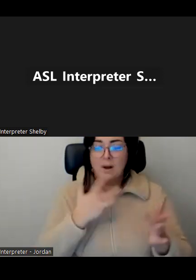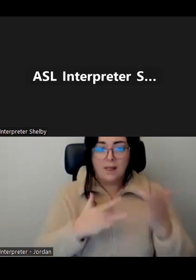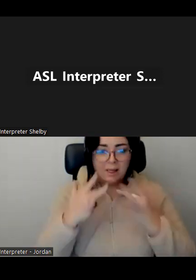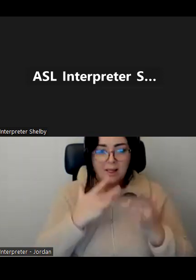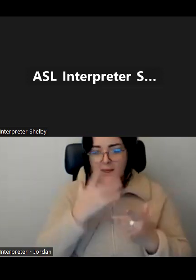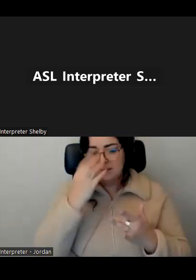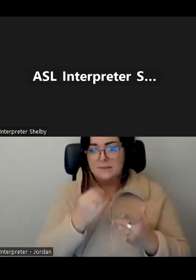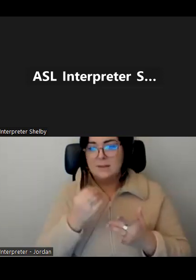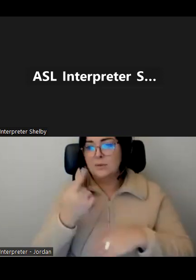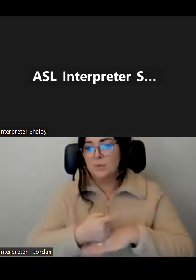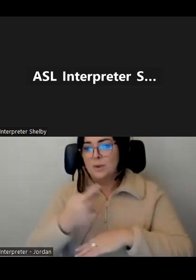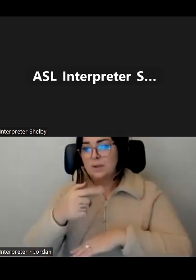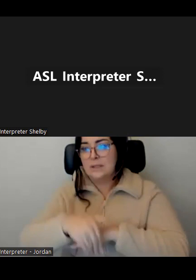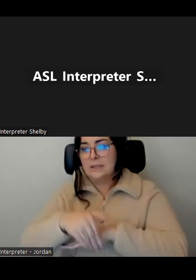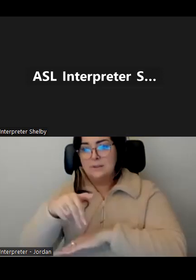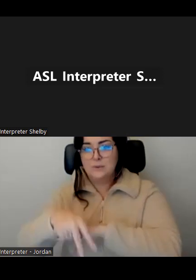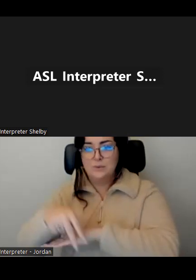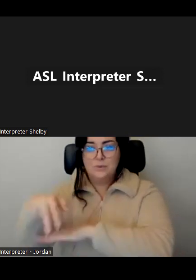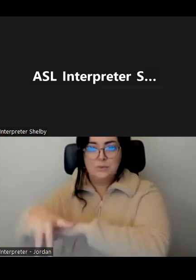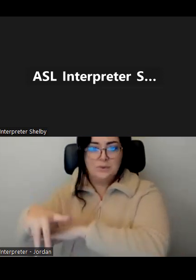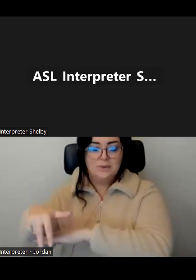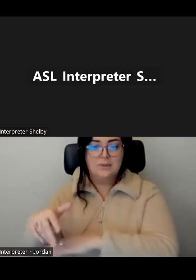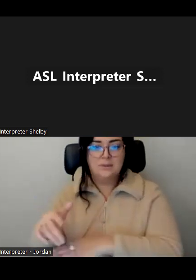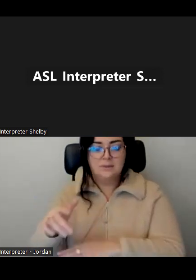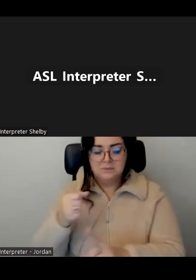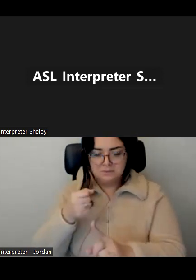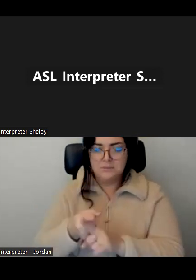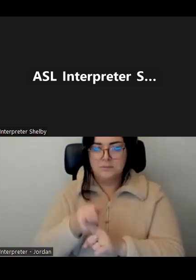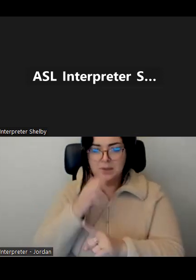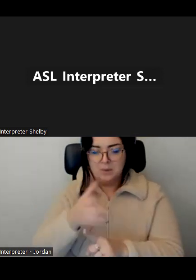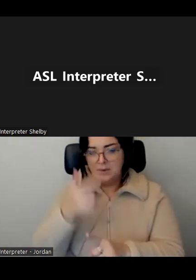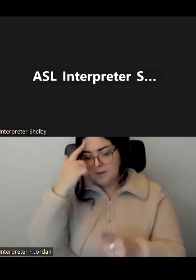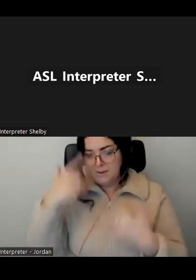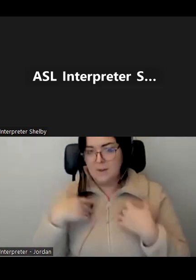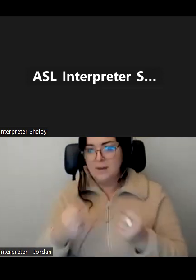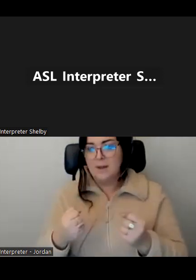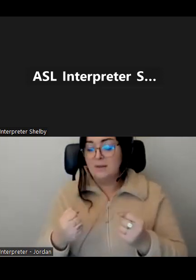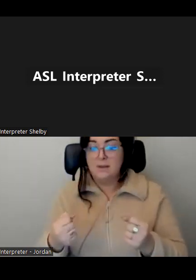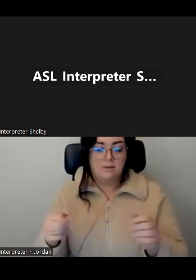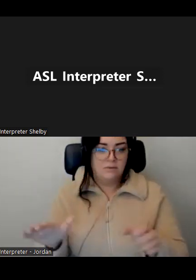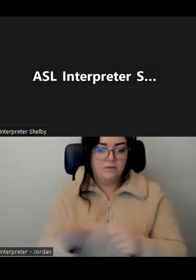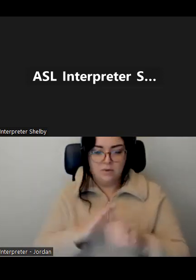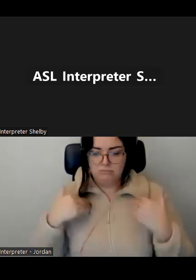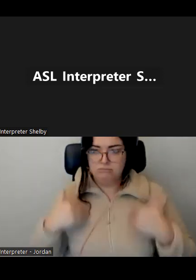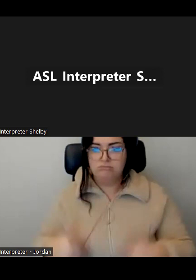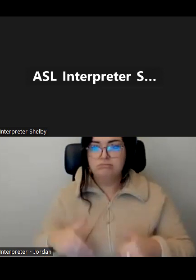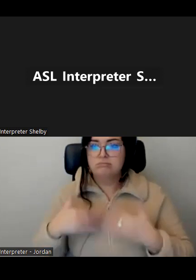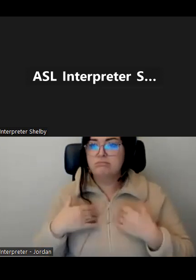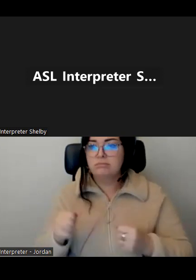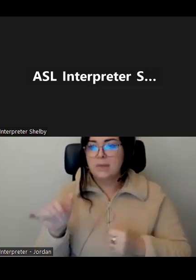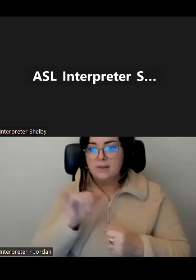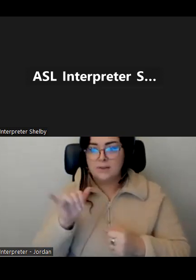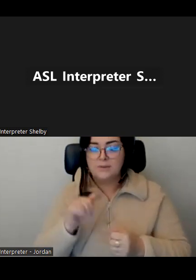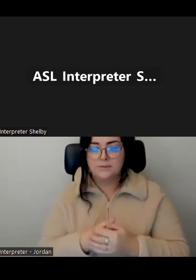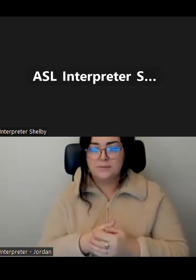And it can certainly take a toll on your mental health and overall health and well-being. So it's